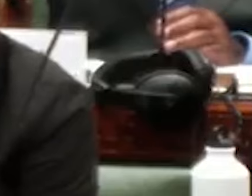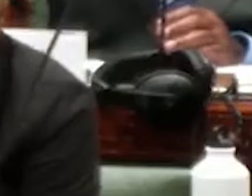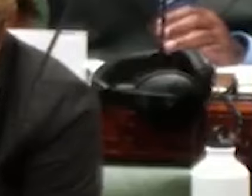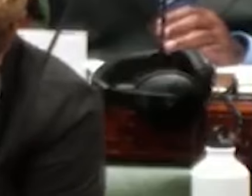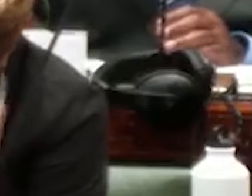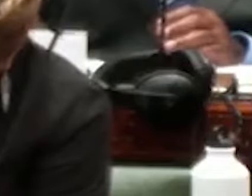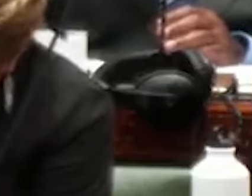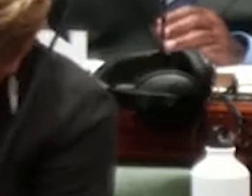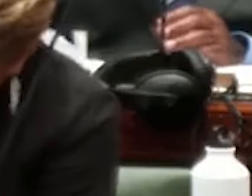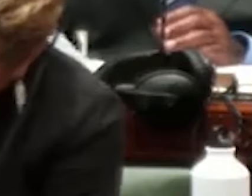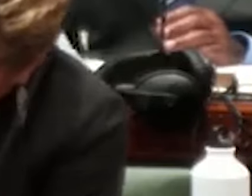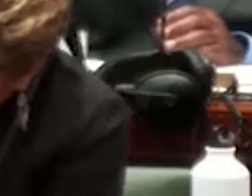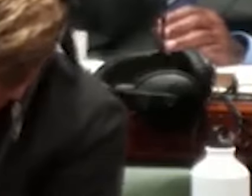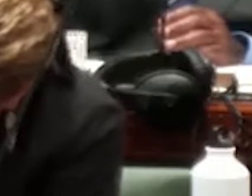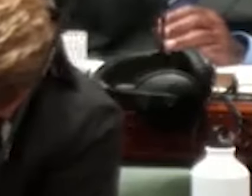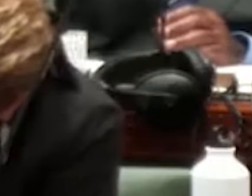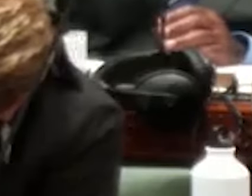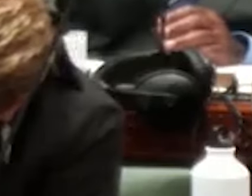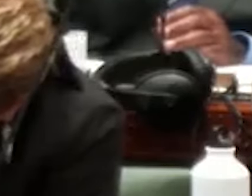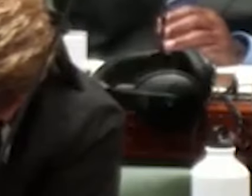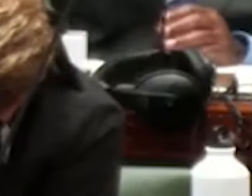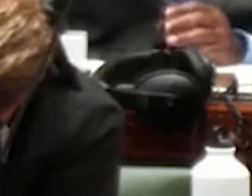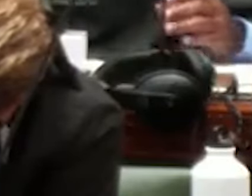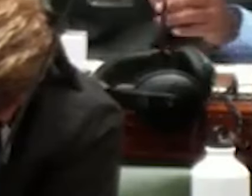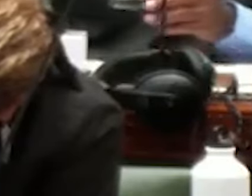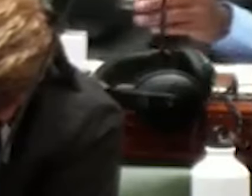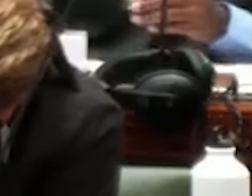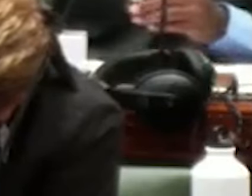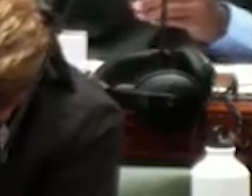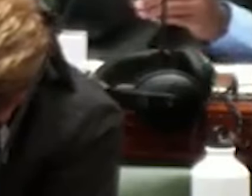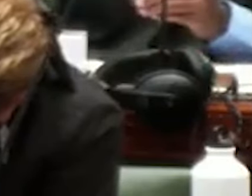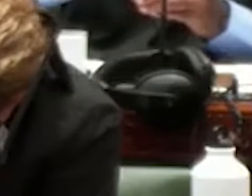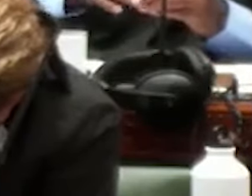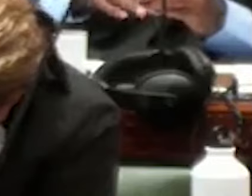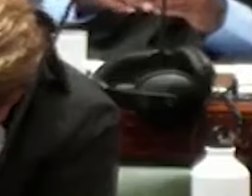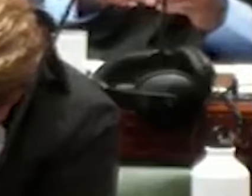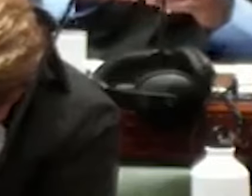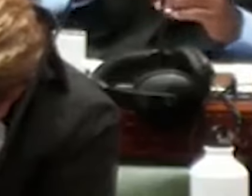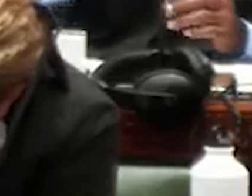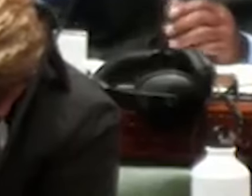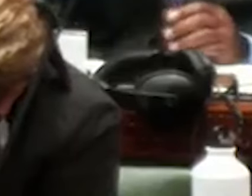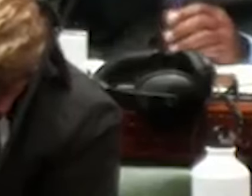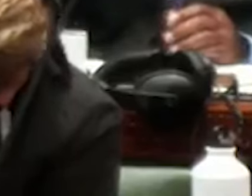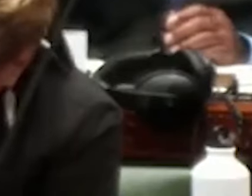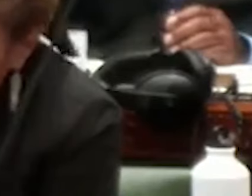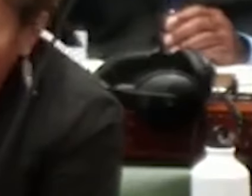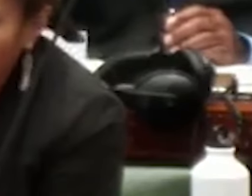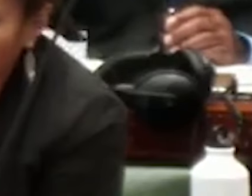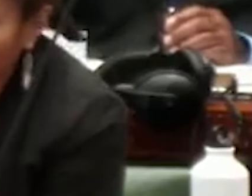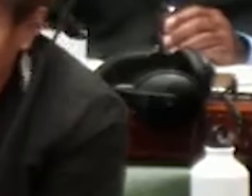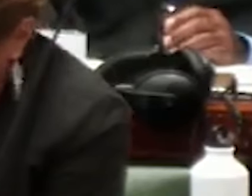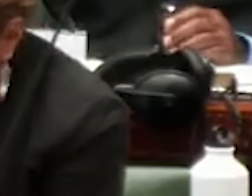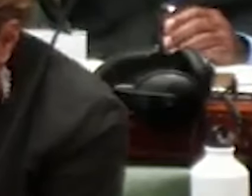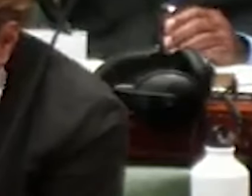idea. Have no idea what this government and this minister has